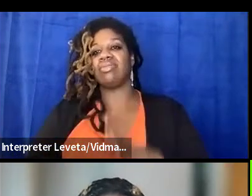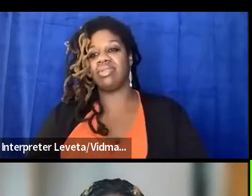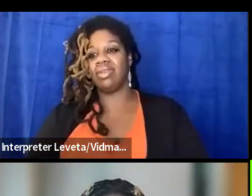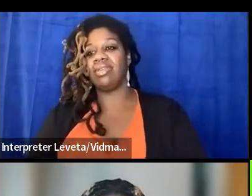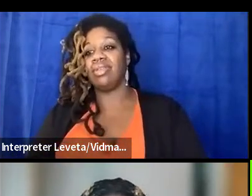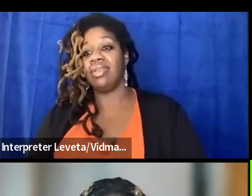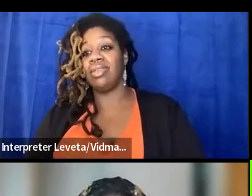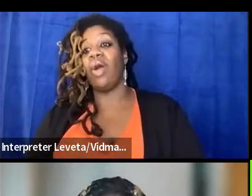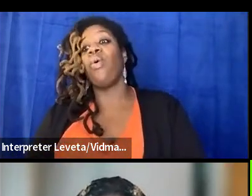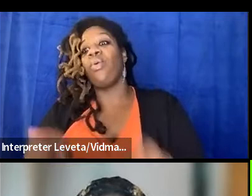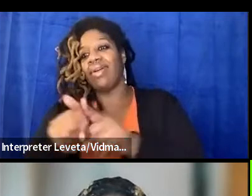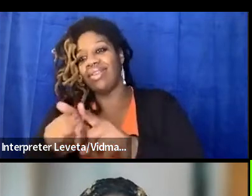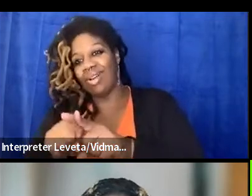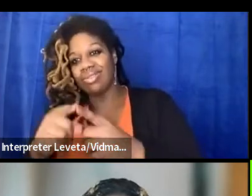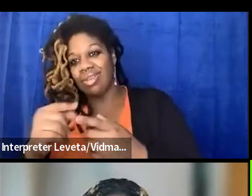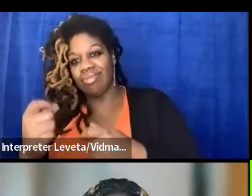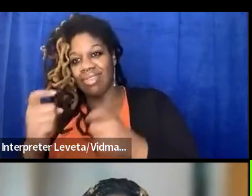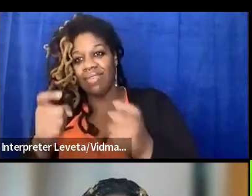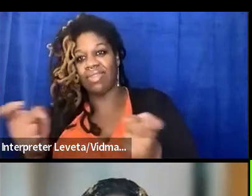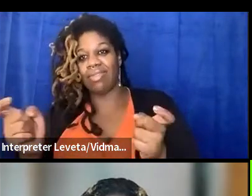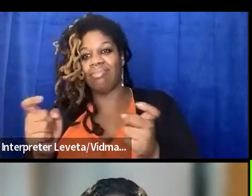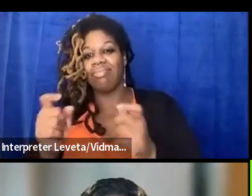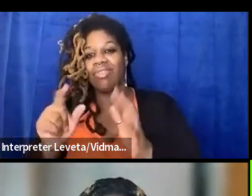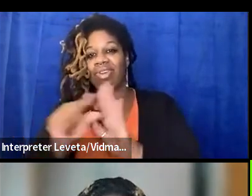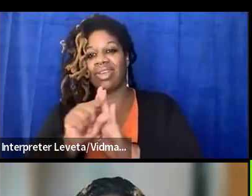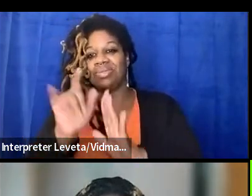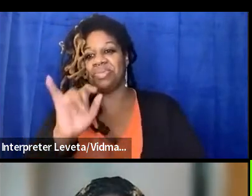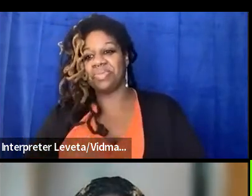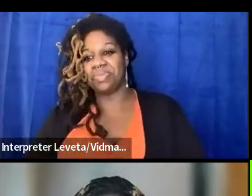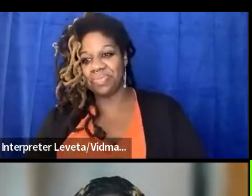And grading, that's a lot too.